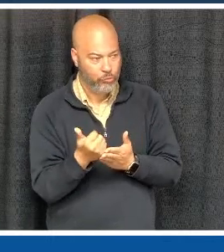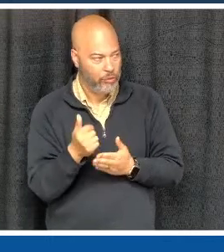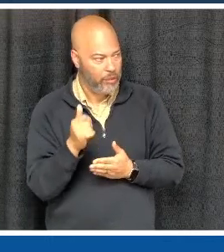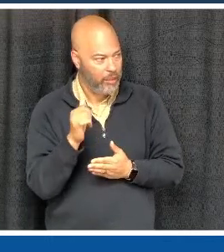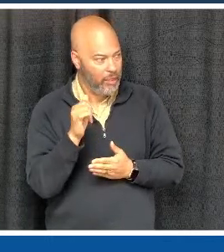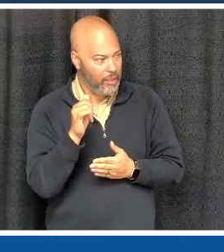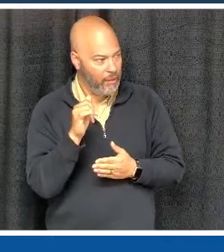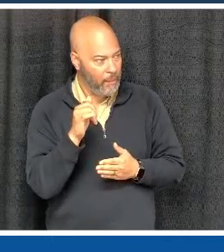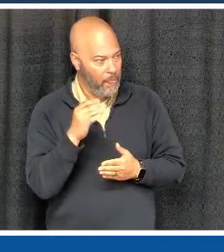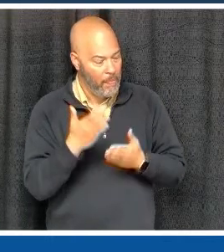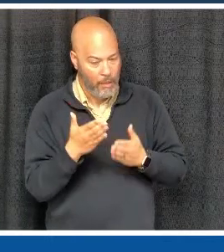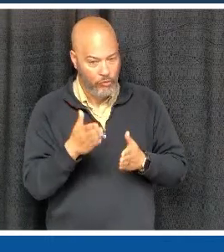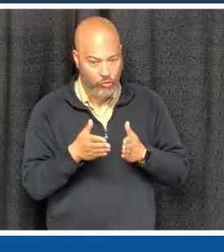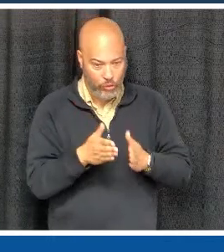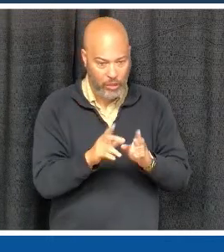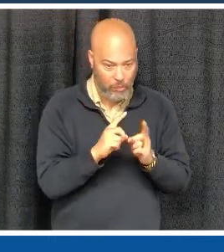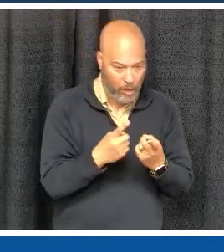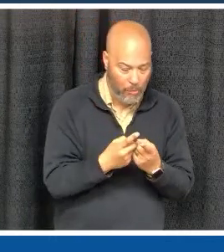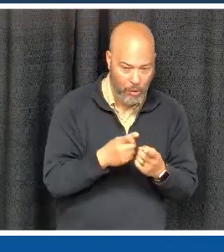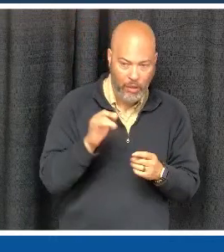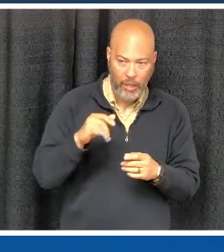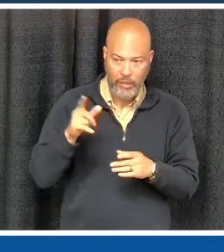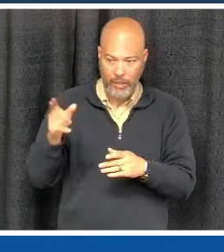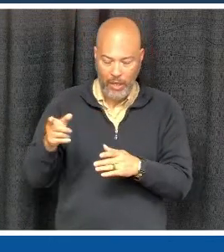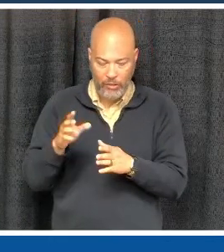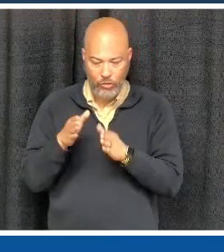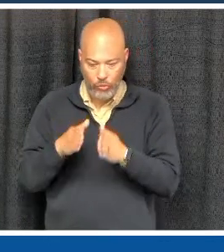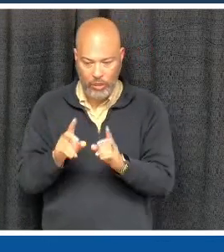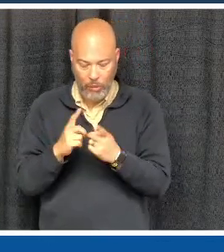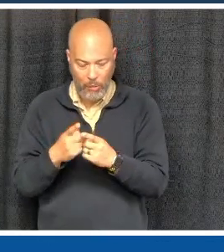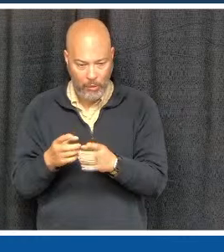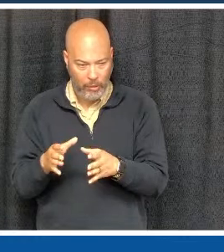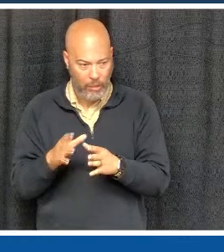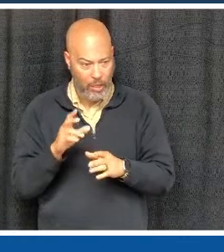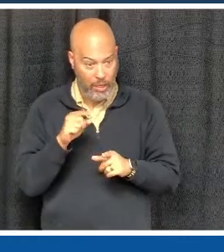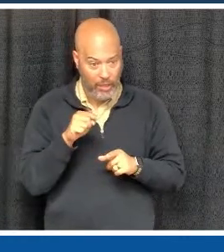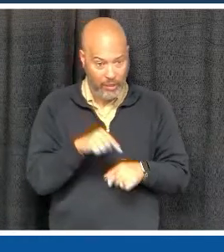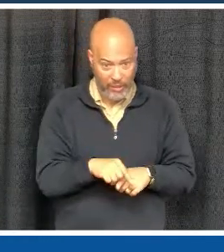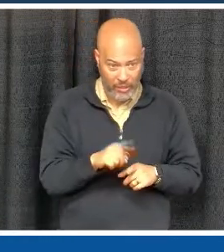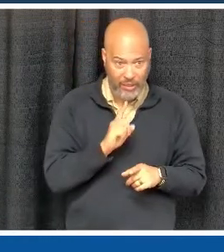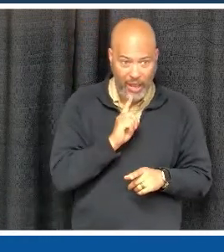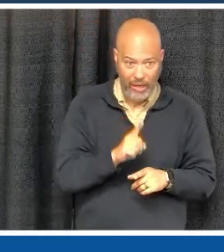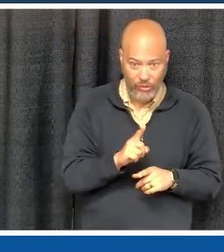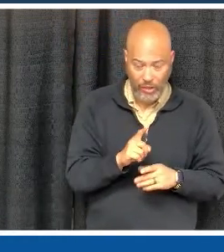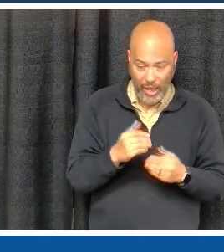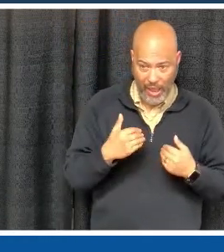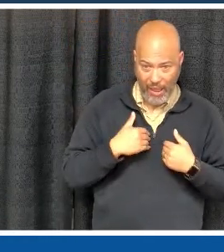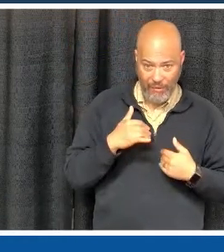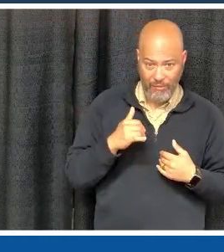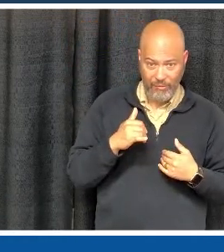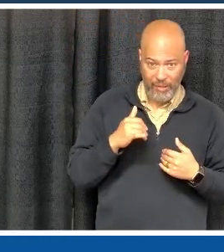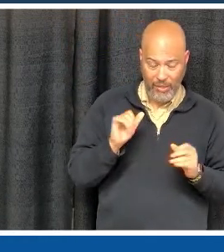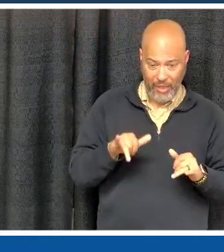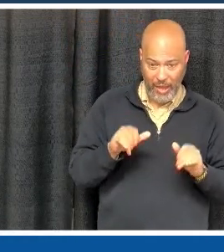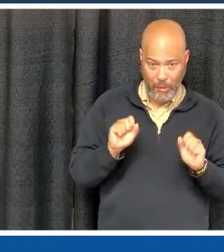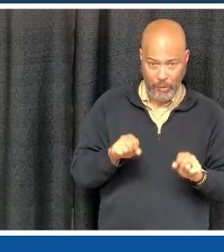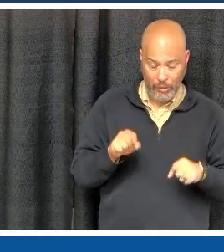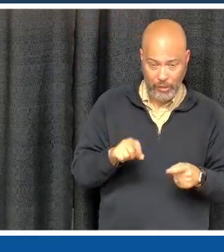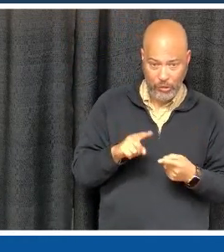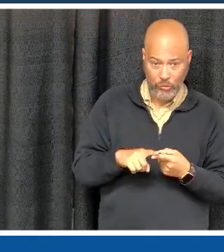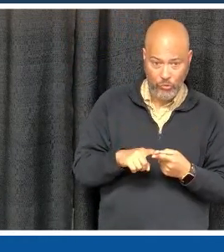you know, that maybe the street department or whatever is put in? Does this ordinance actually have that ability